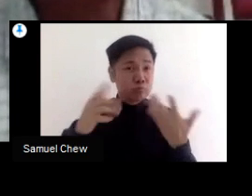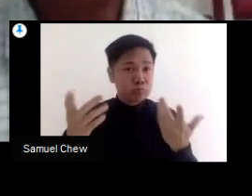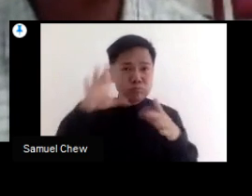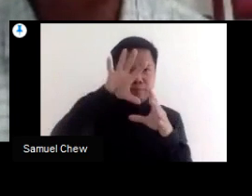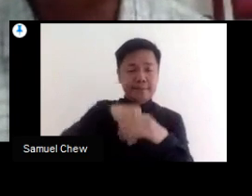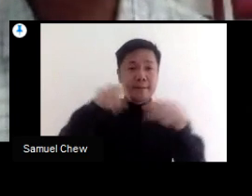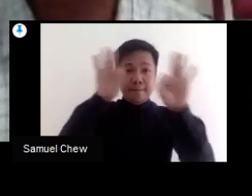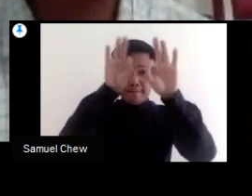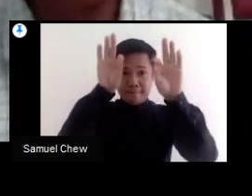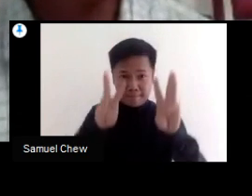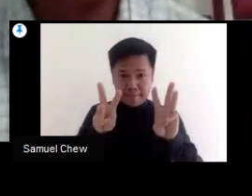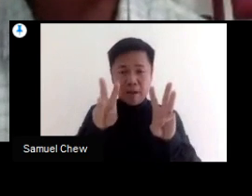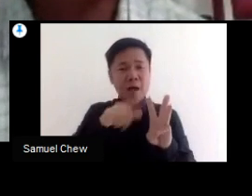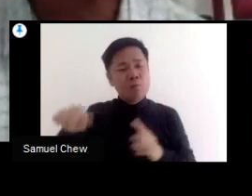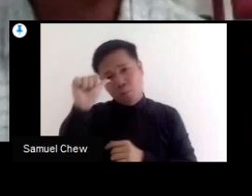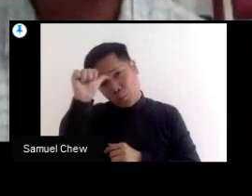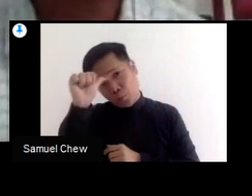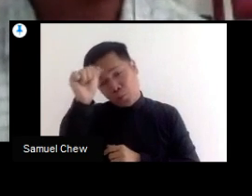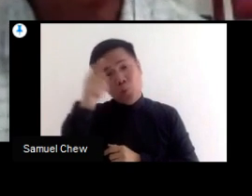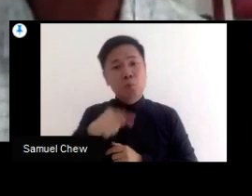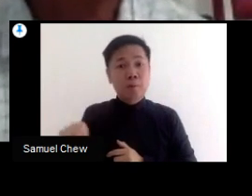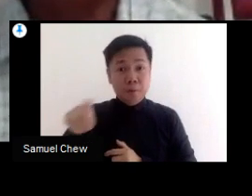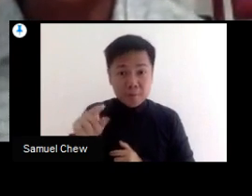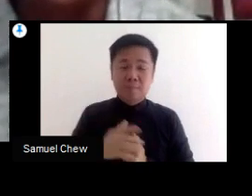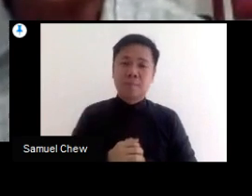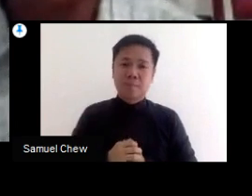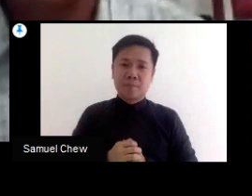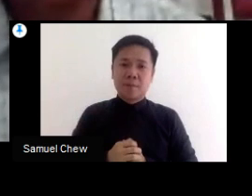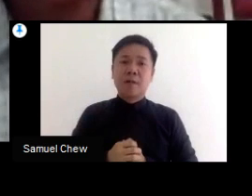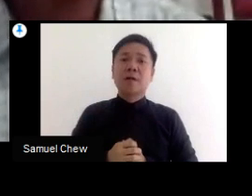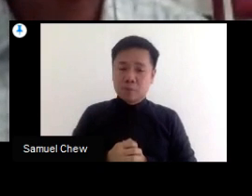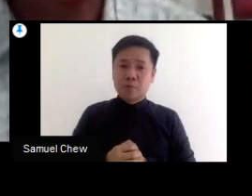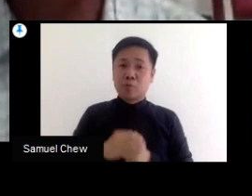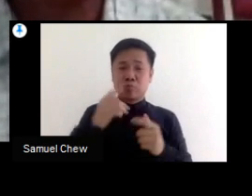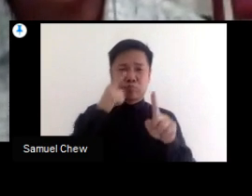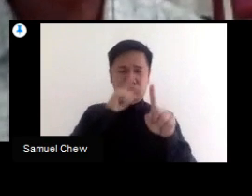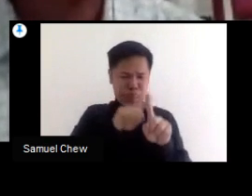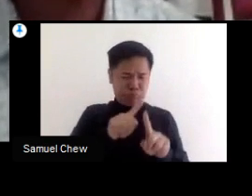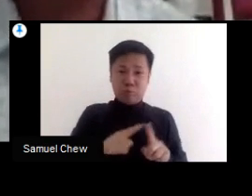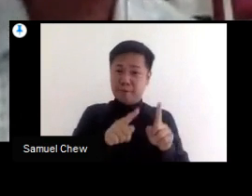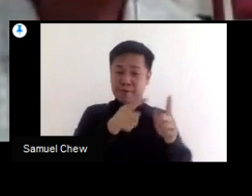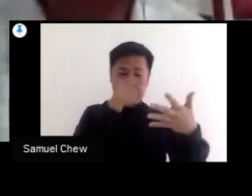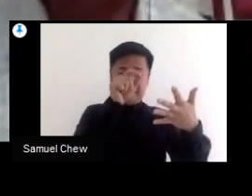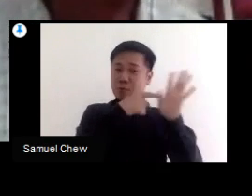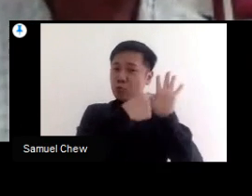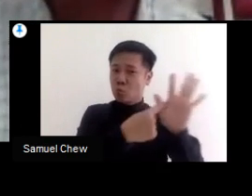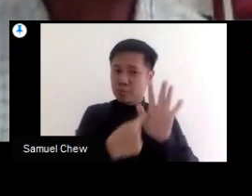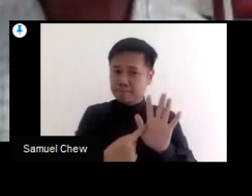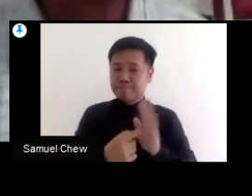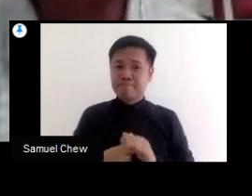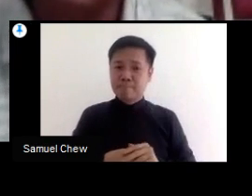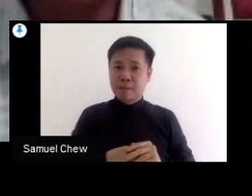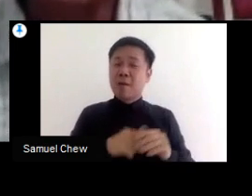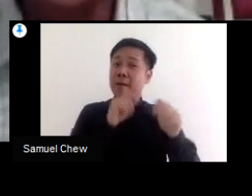SDG India Index, or represented there by comparable alternative indicators. There is also the possibility of several more indicators from